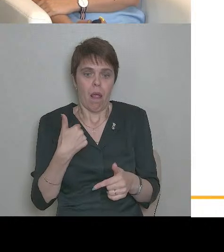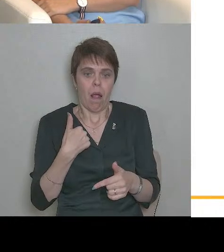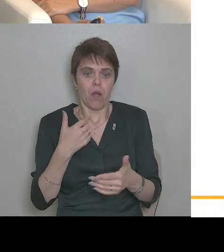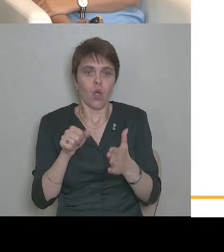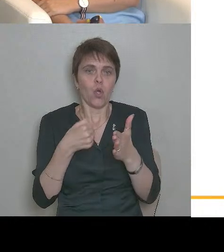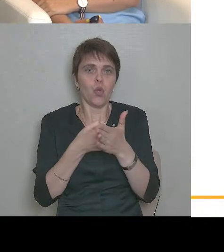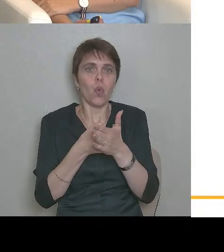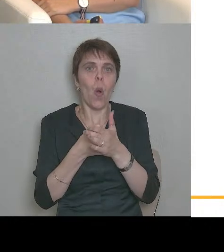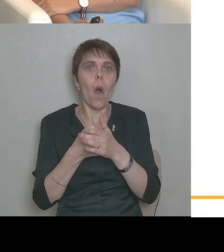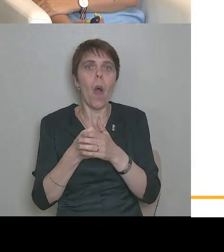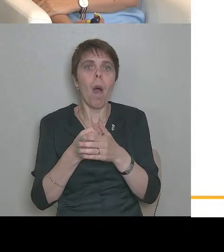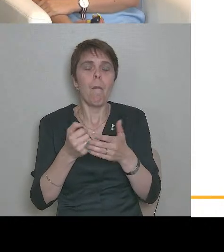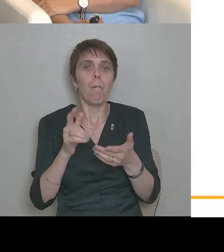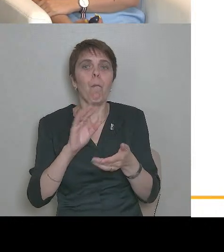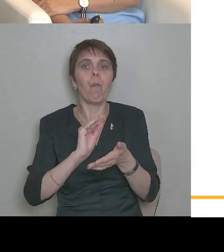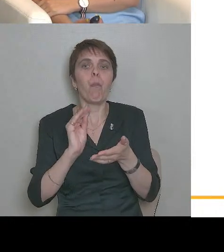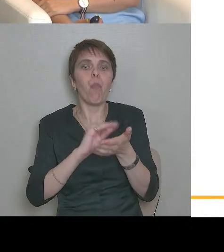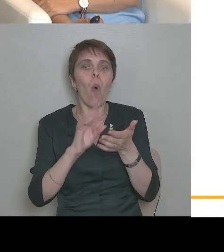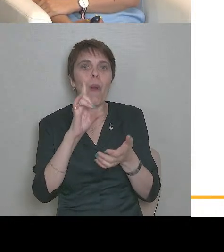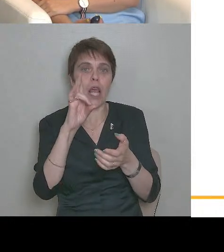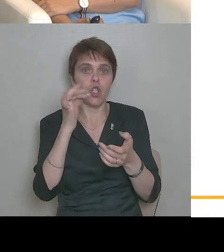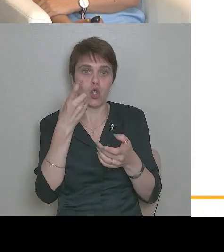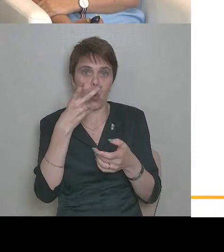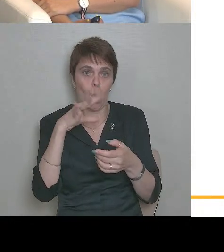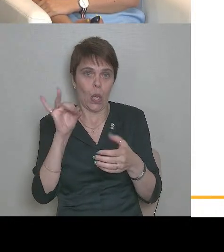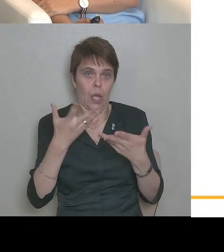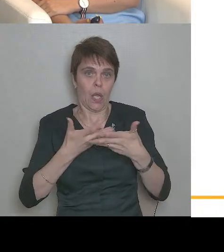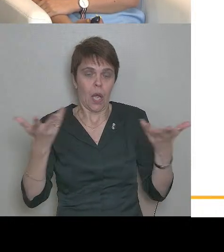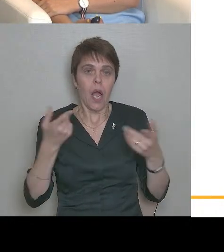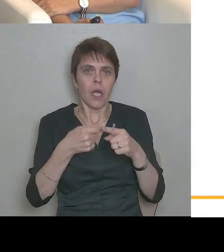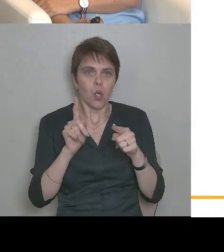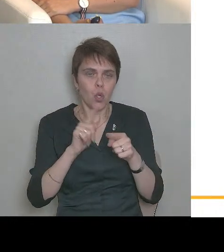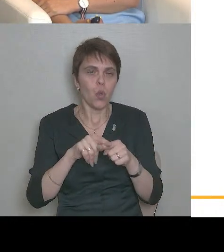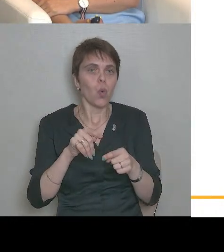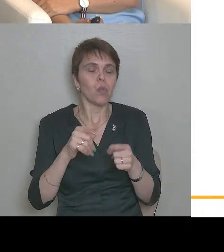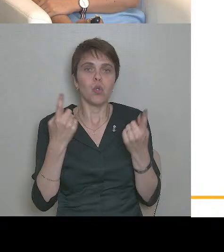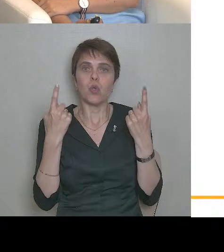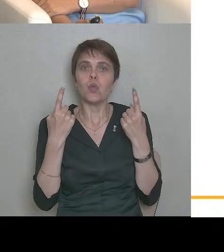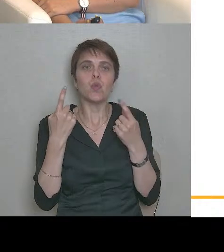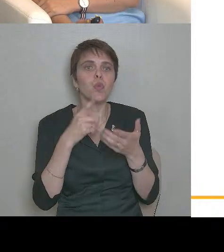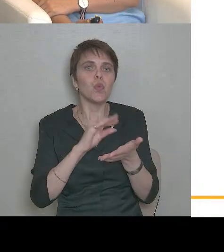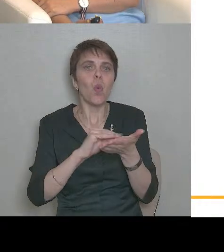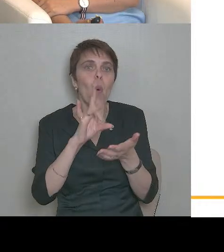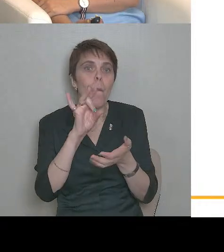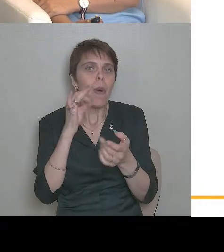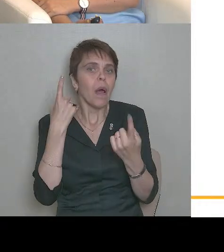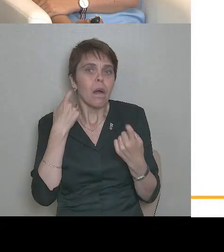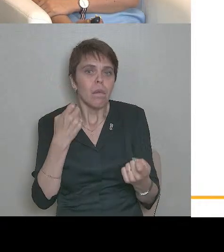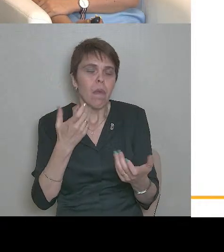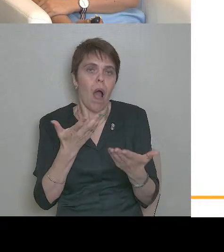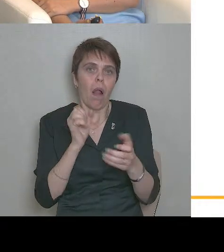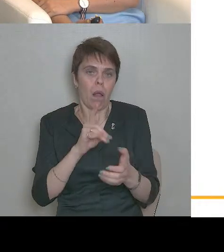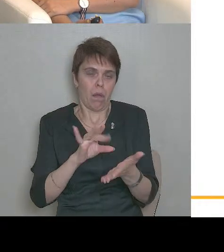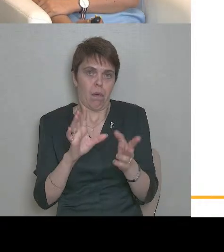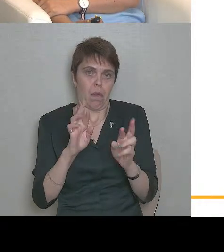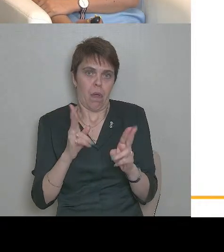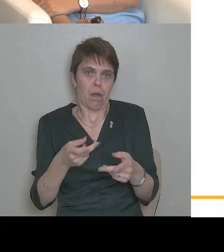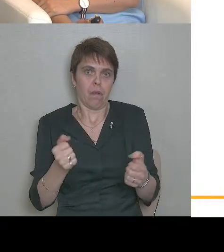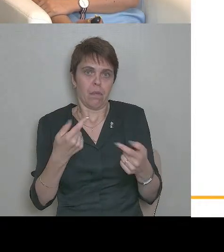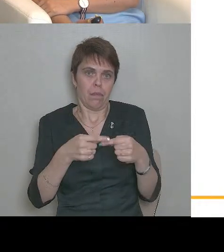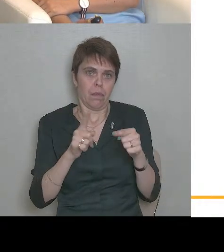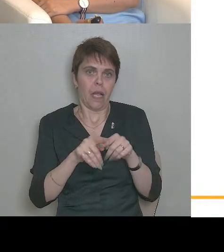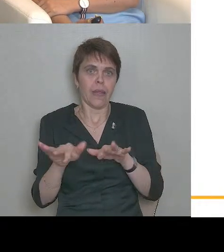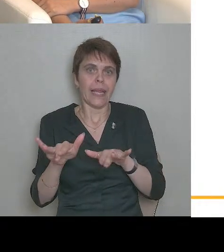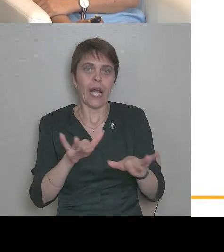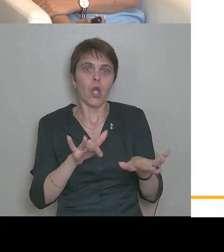an expert on the access to public information, I can tell you that this is a super private information, and the access